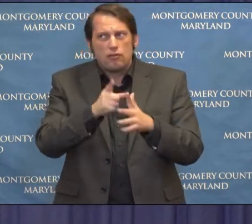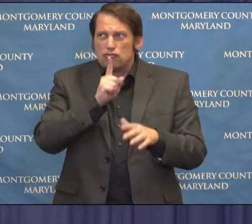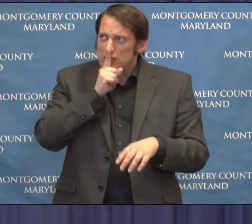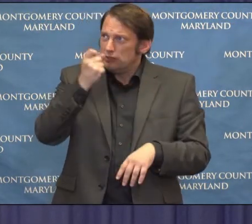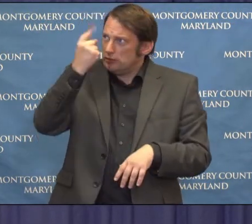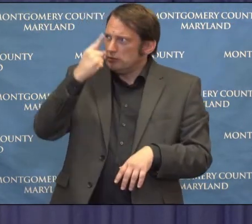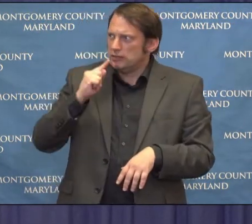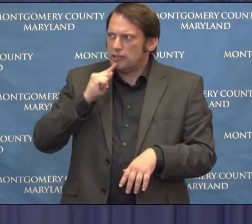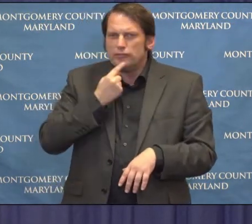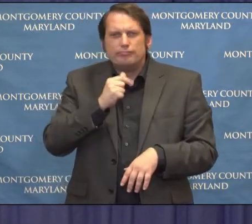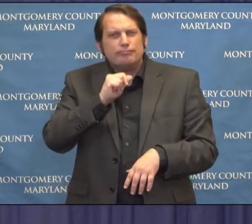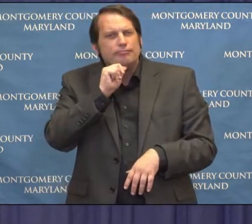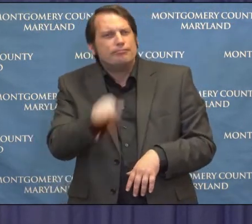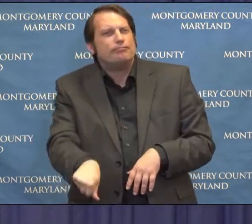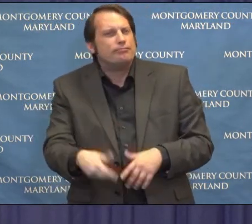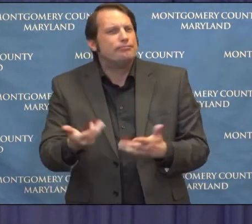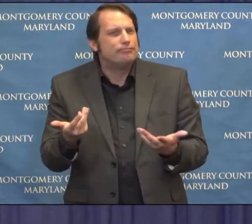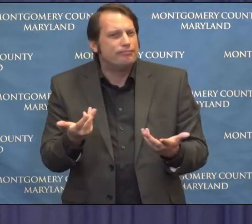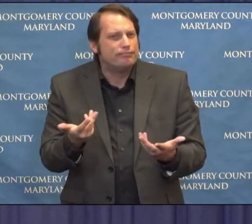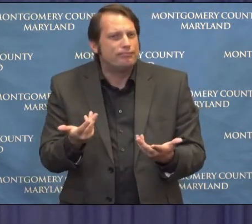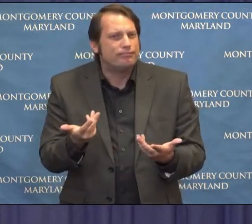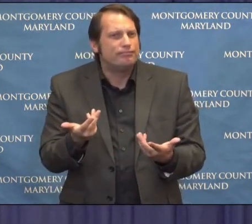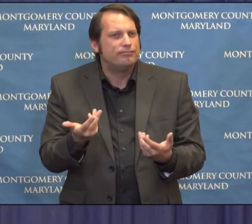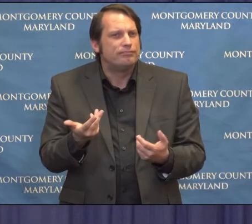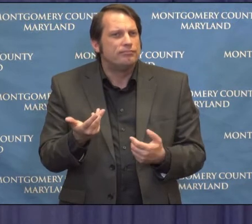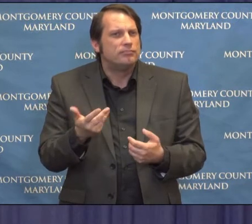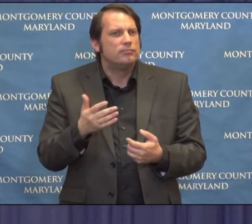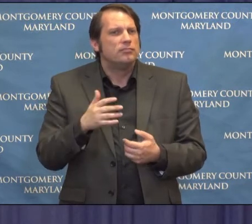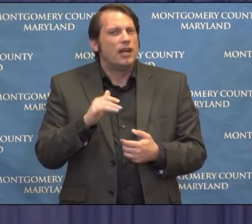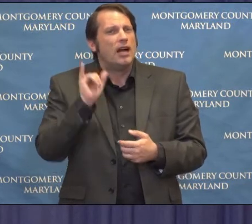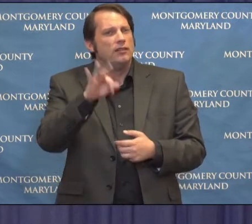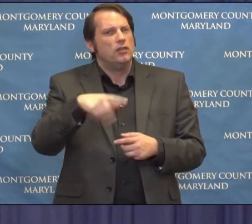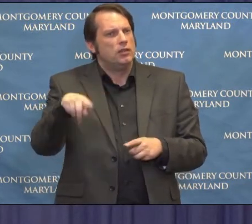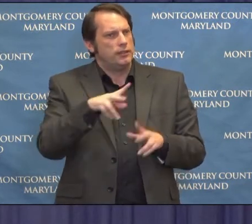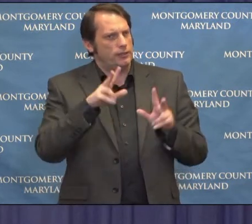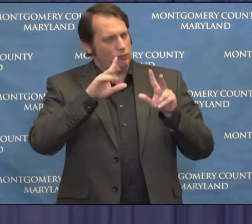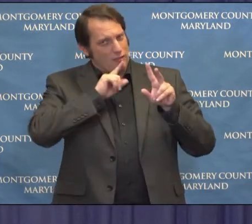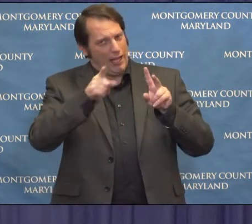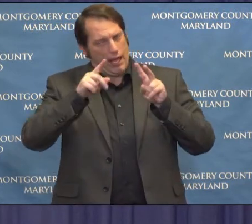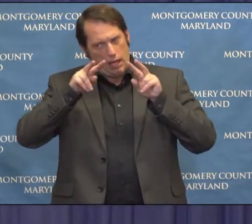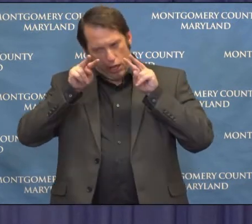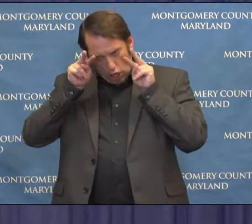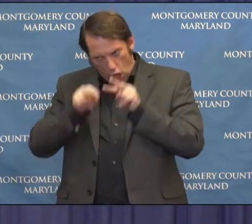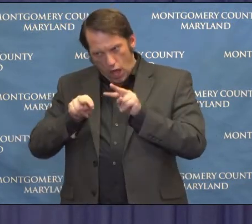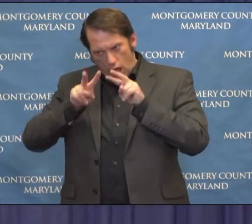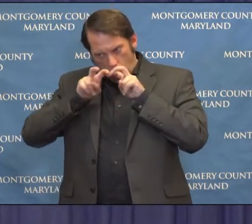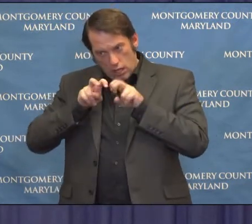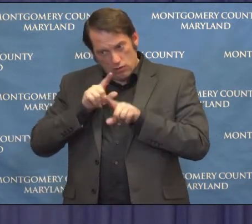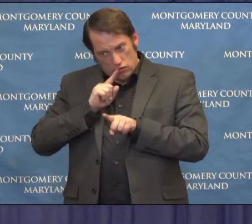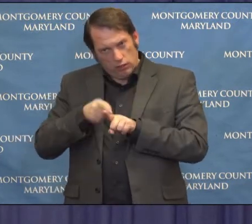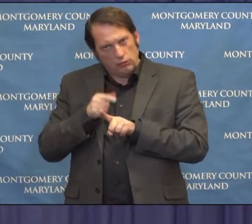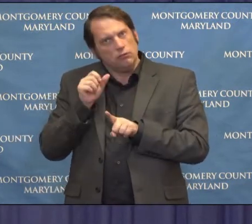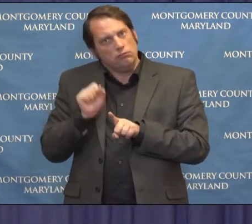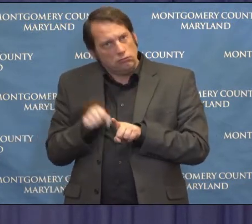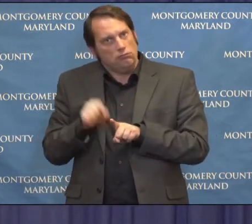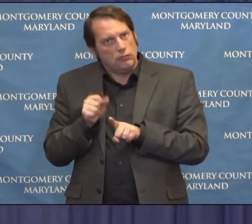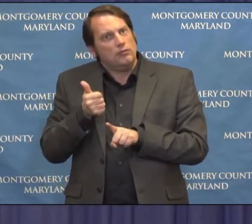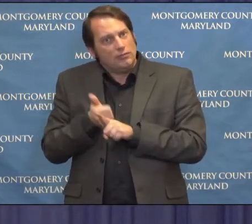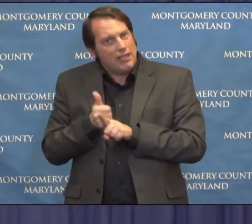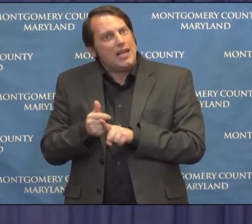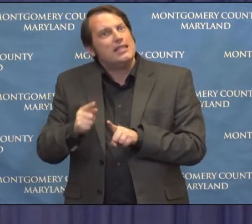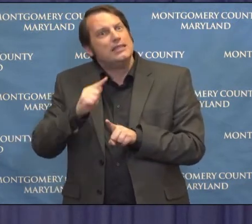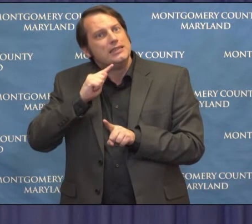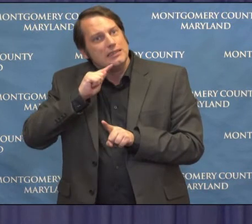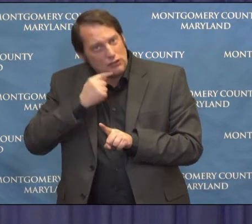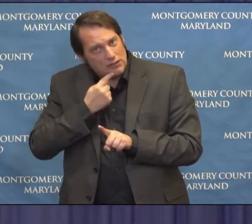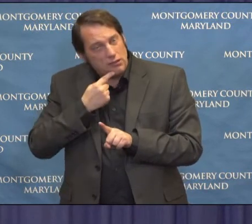everybody realizes the severity of what we're dealing with and how our actions are the critical factor